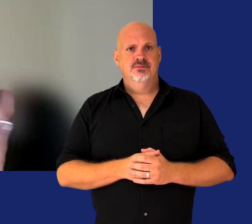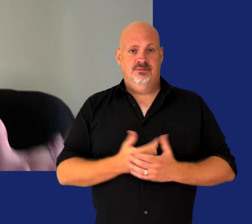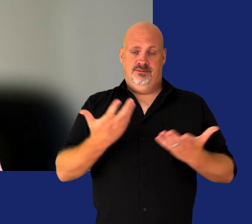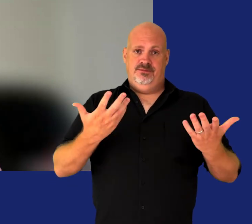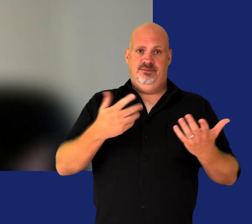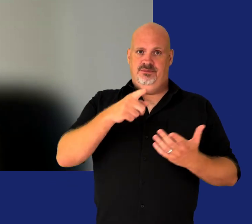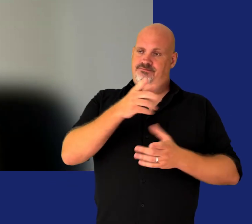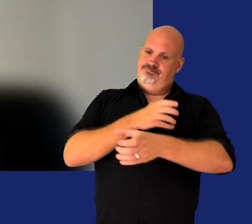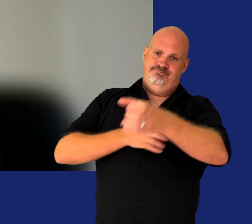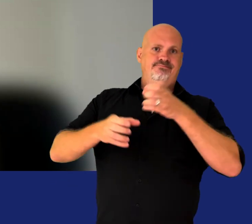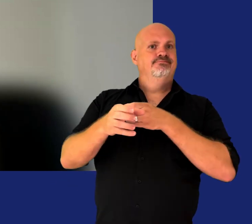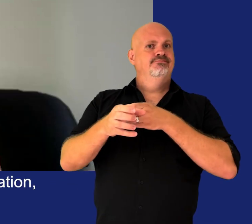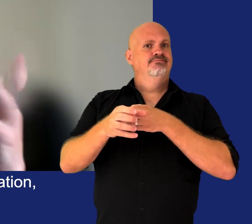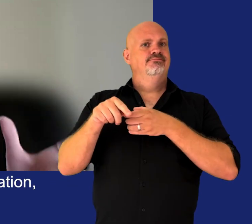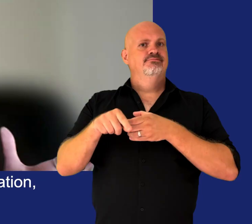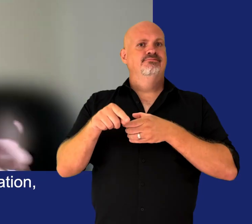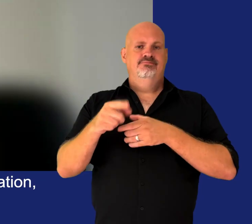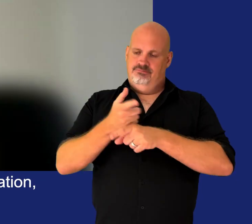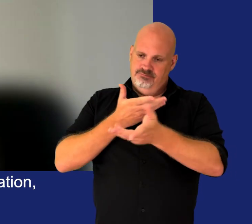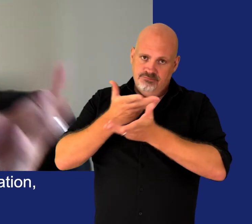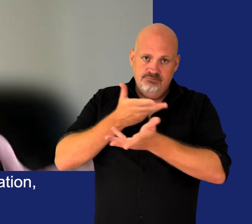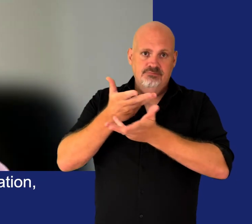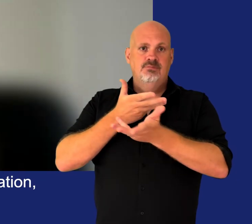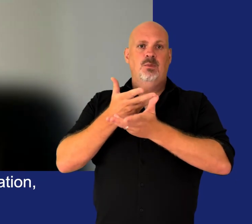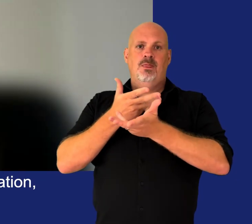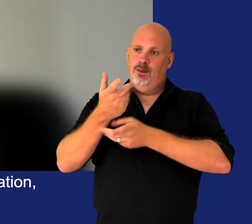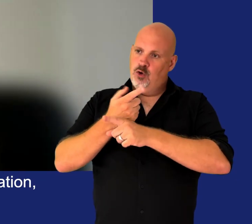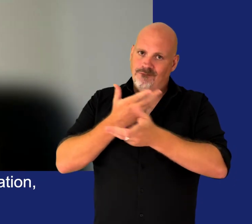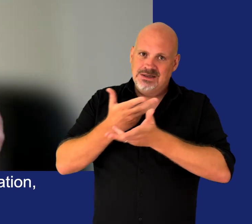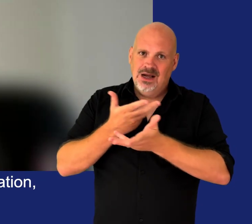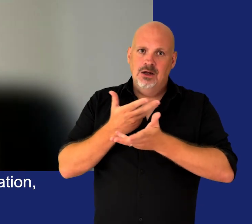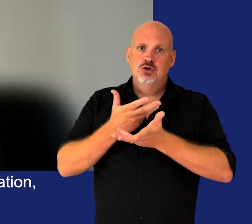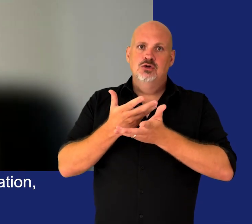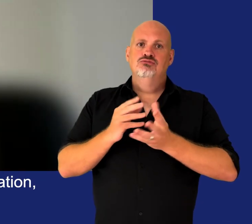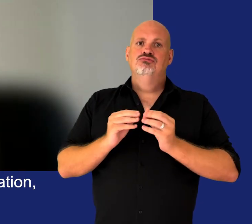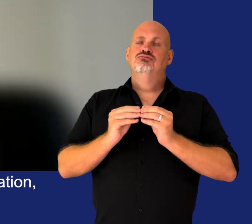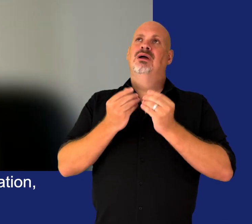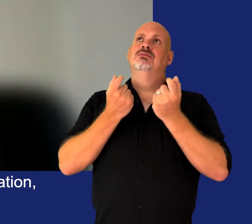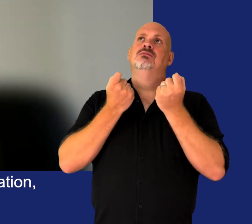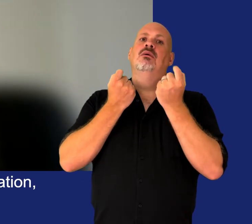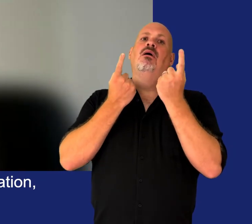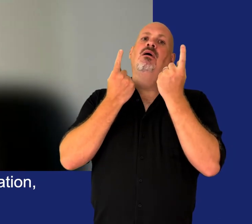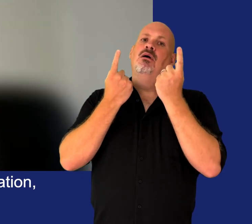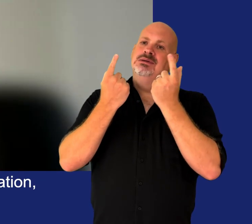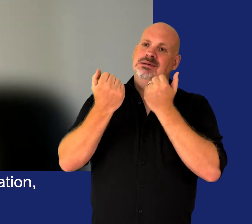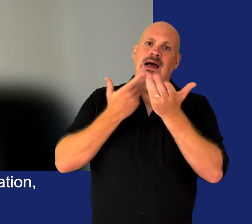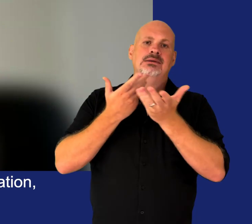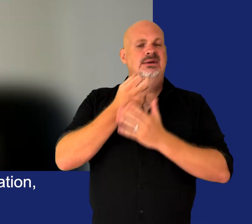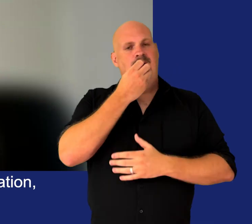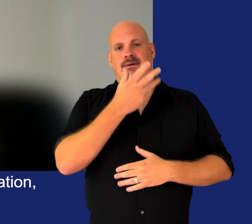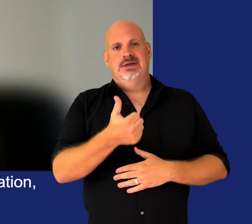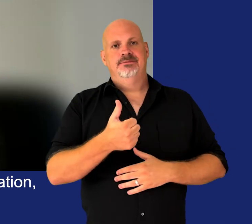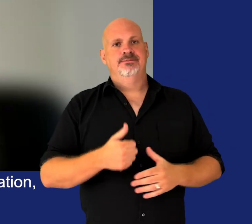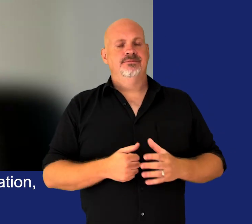Put yourself in people's shoes by speaking to them, having a conversation, creating understanding. Lovely.